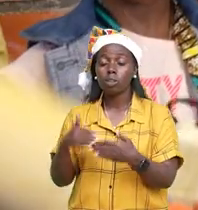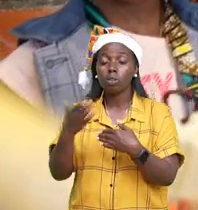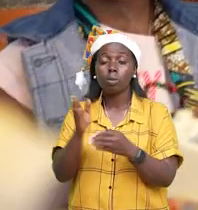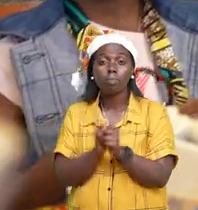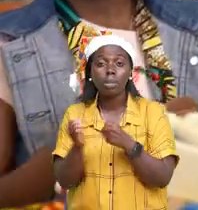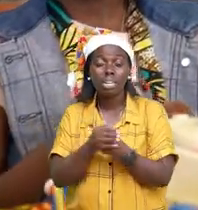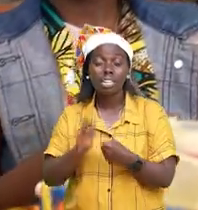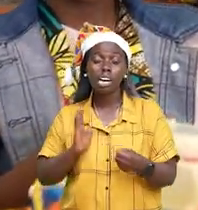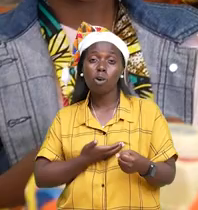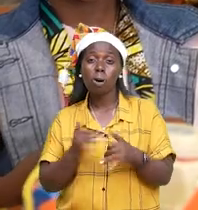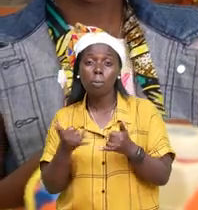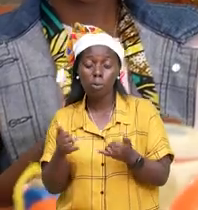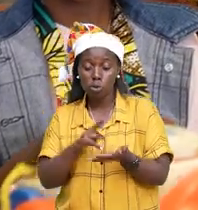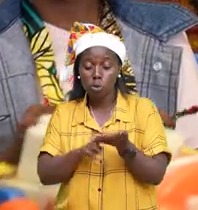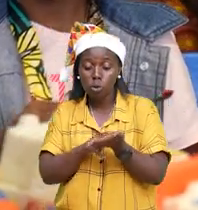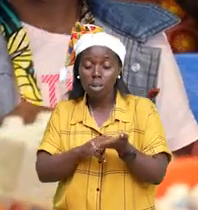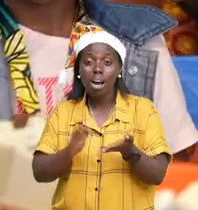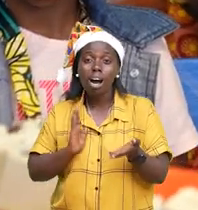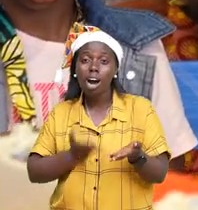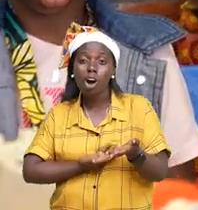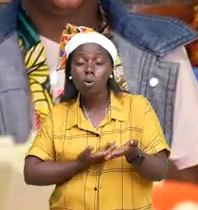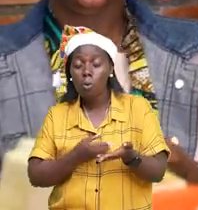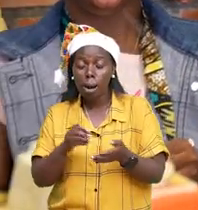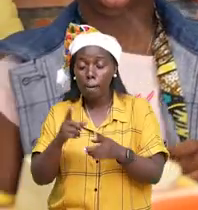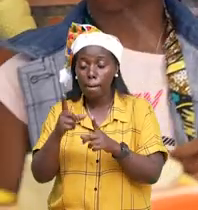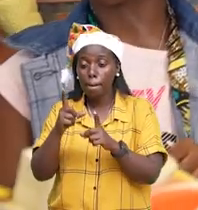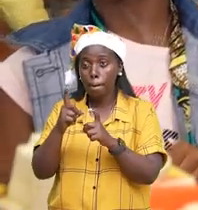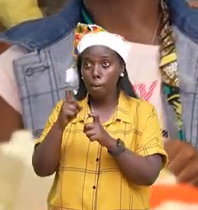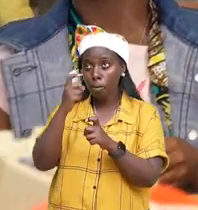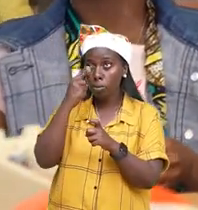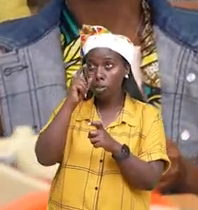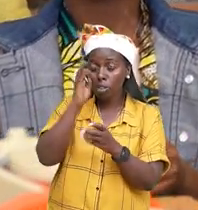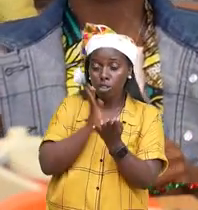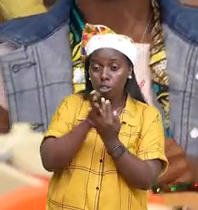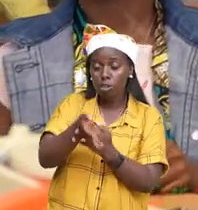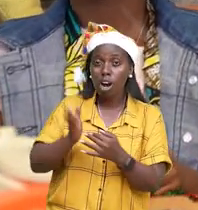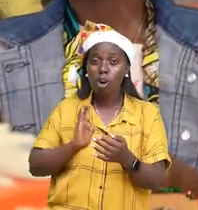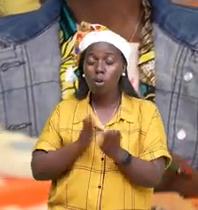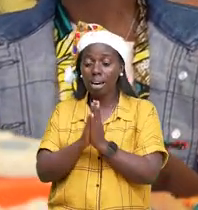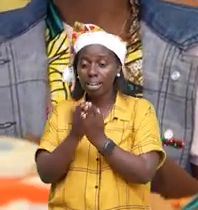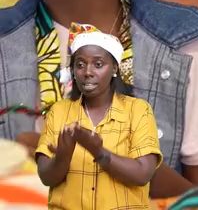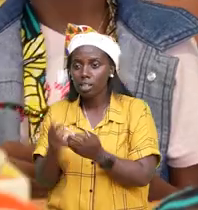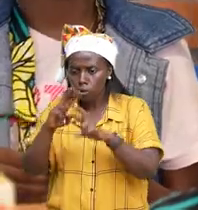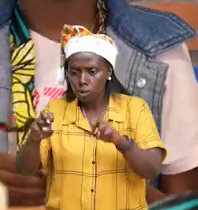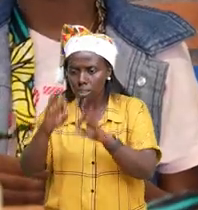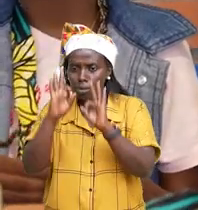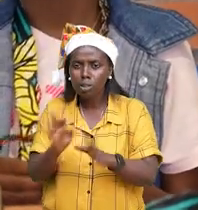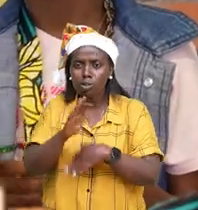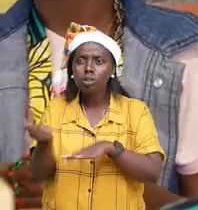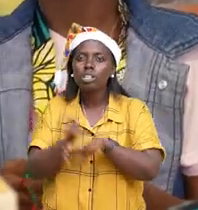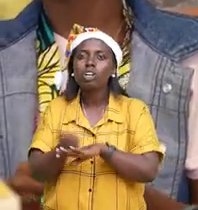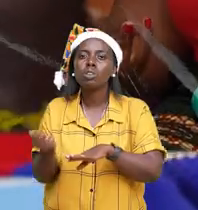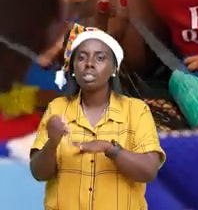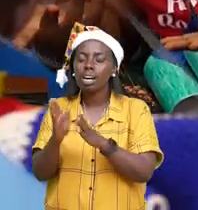After making our toys, we are going to use our binoculars and go through our library, search for the things you want to put in